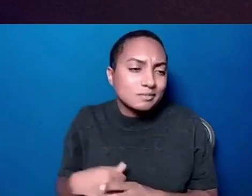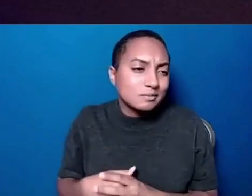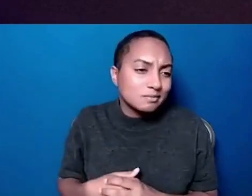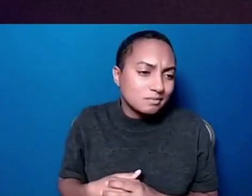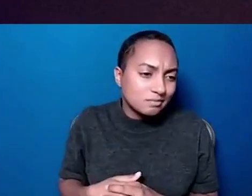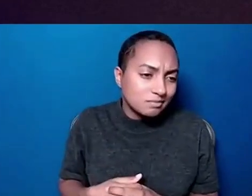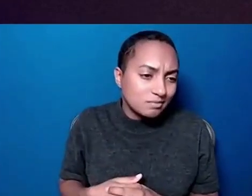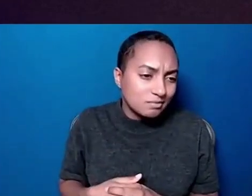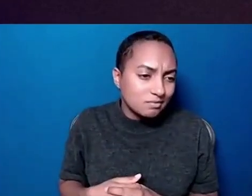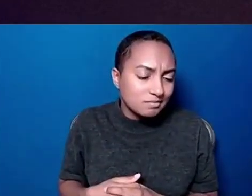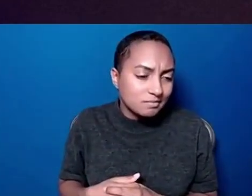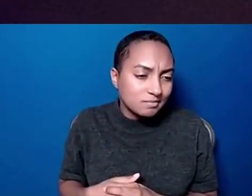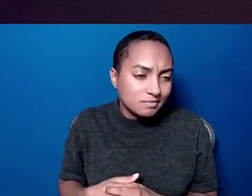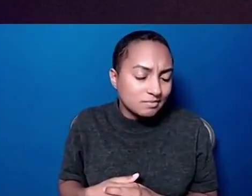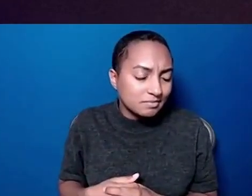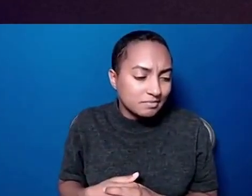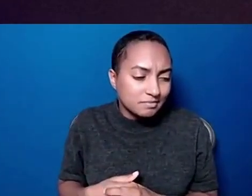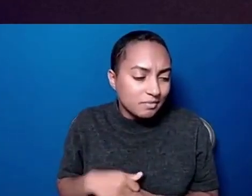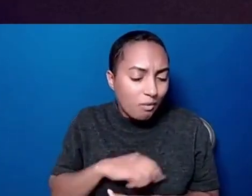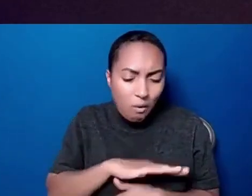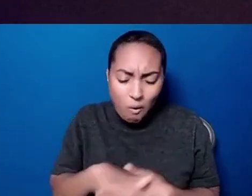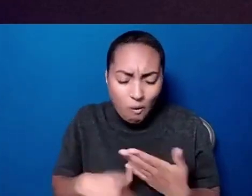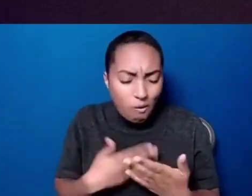in all the ways that we do,